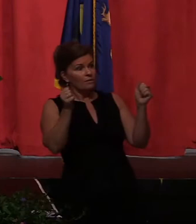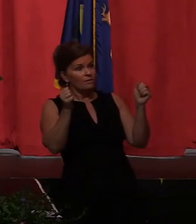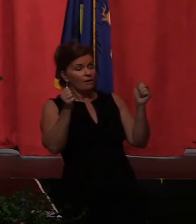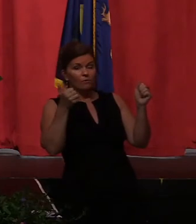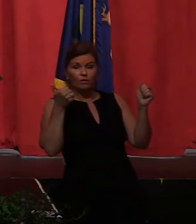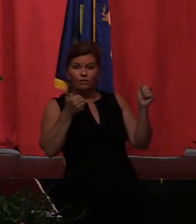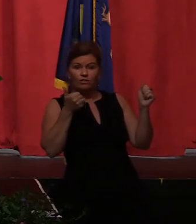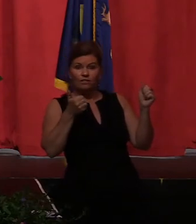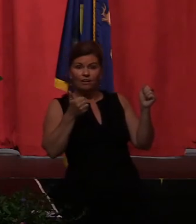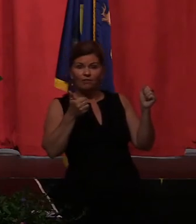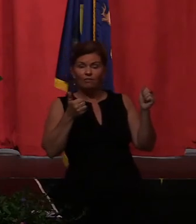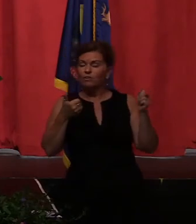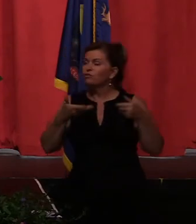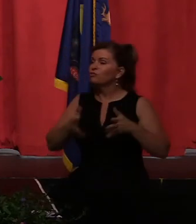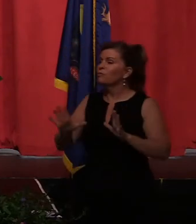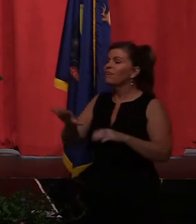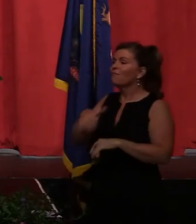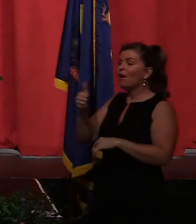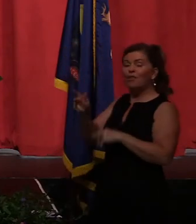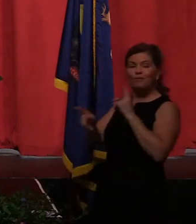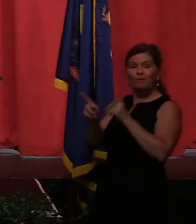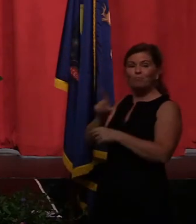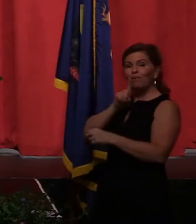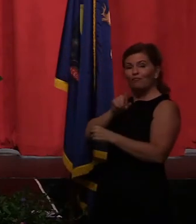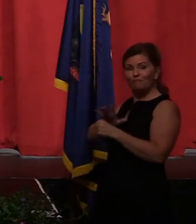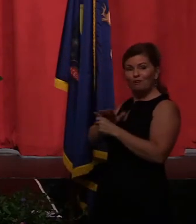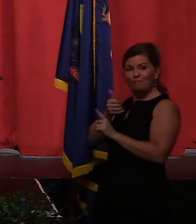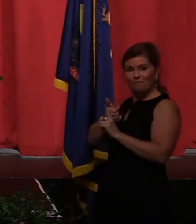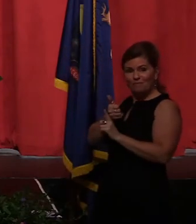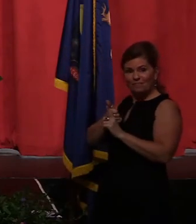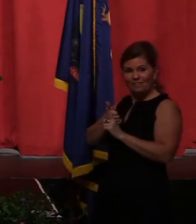themselves while herself affirming them.